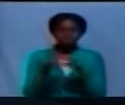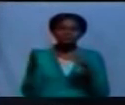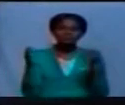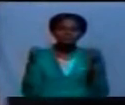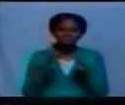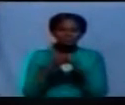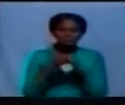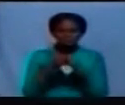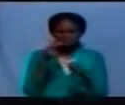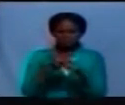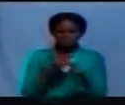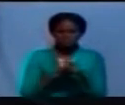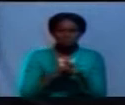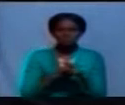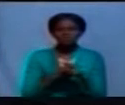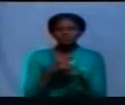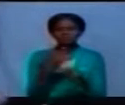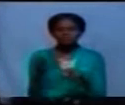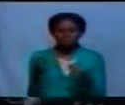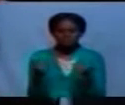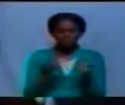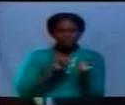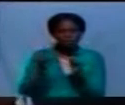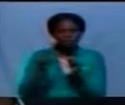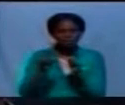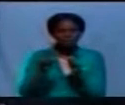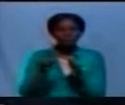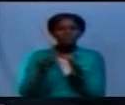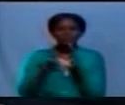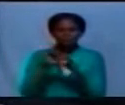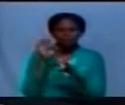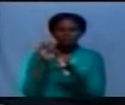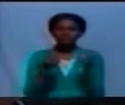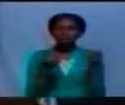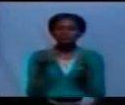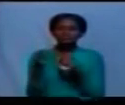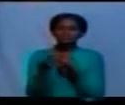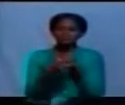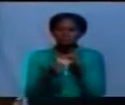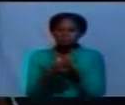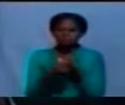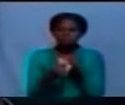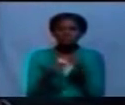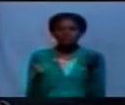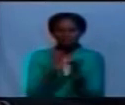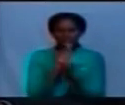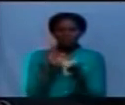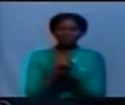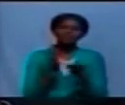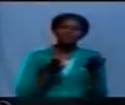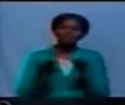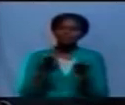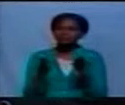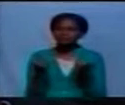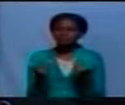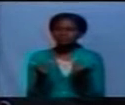is a month-end based kind of commotion. Go there during the mid-month, you find that most banks, it's almost express service kind of situation.